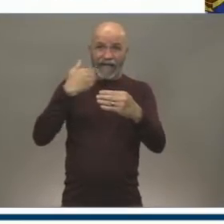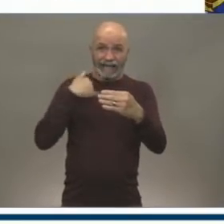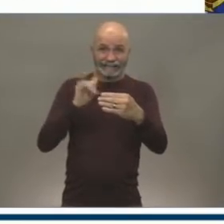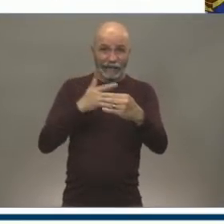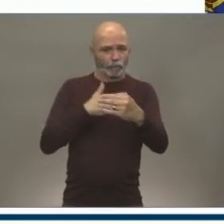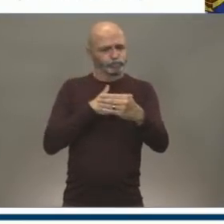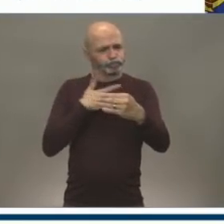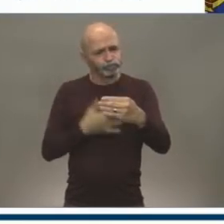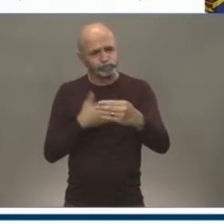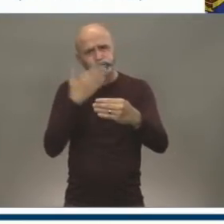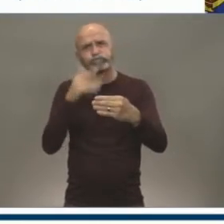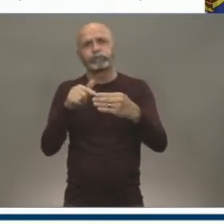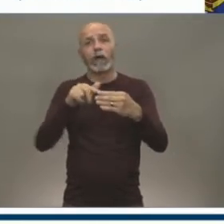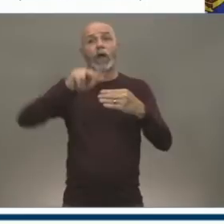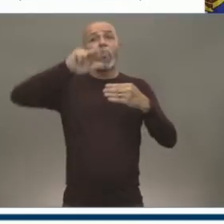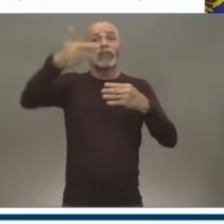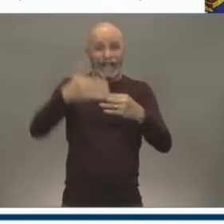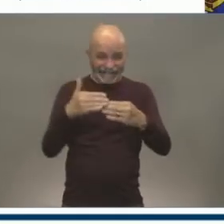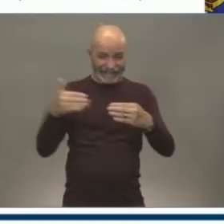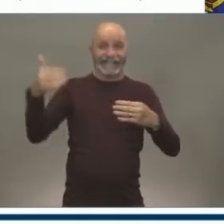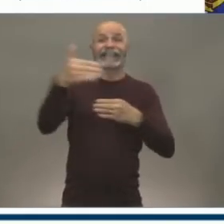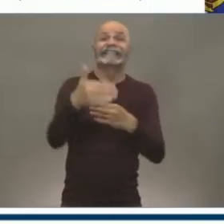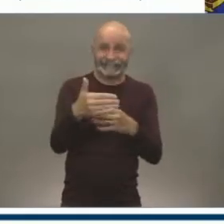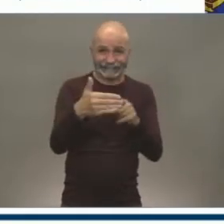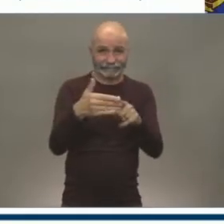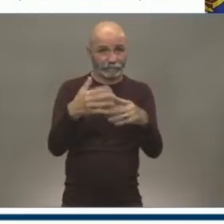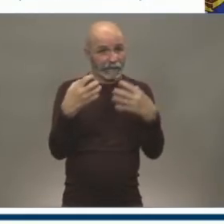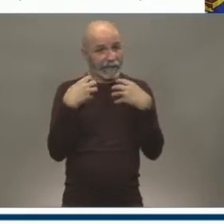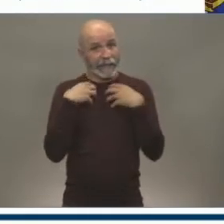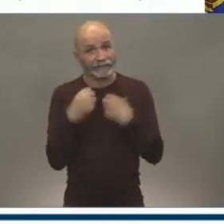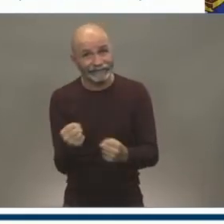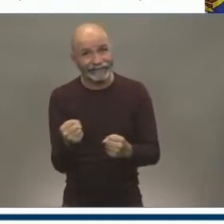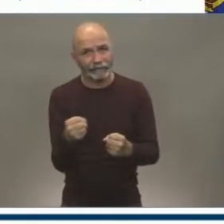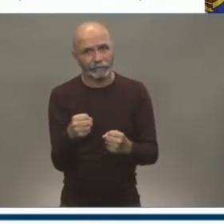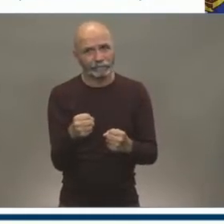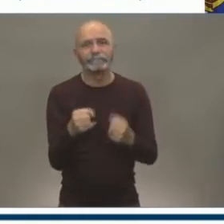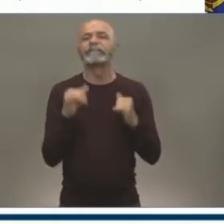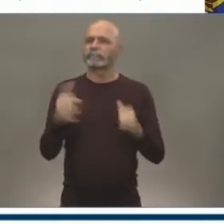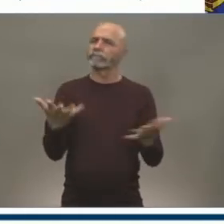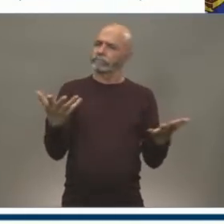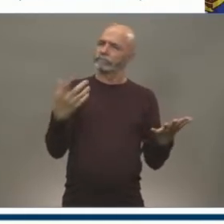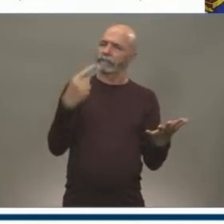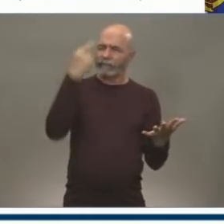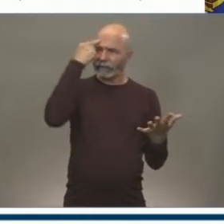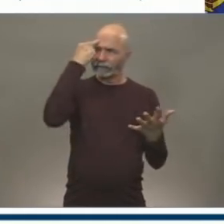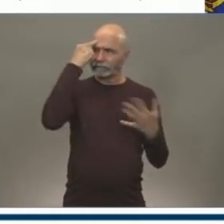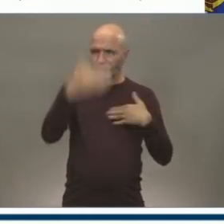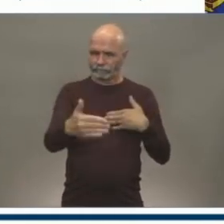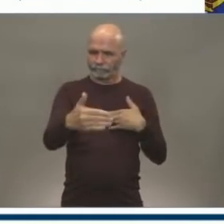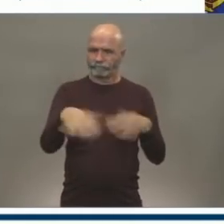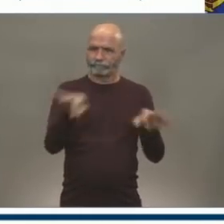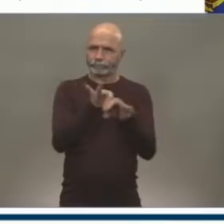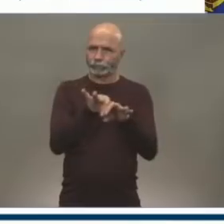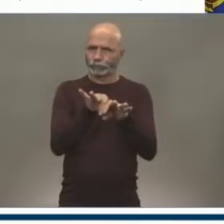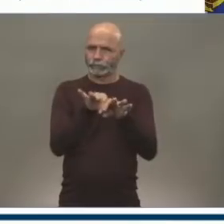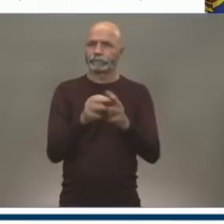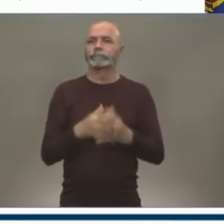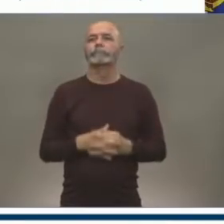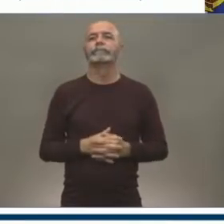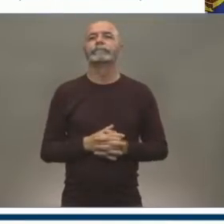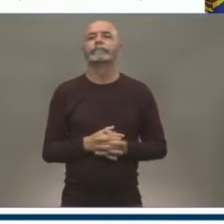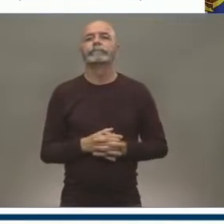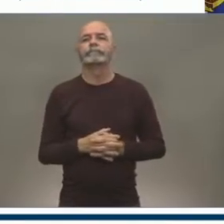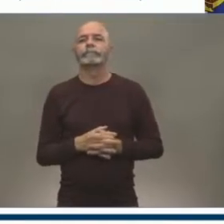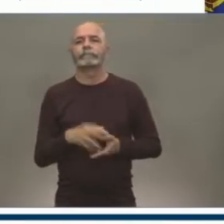Next, we'll go to Tim Bousquet from the Halifax Examiner. Go ahead, Tim. Hi, good afternoon. I wonder if you can update us on the situation at